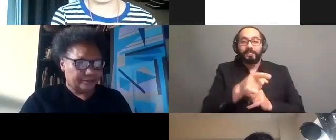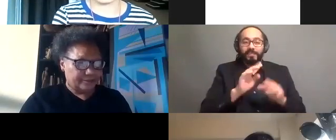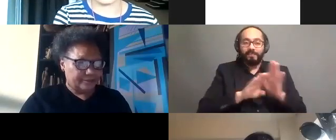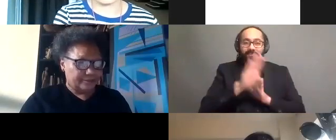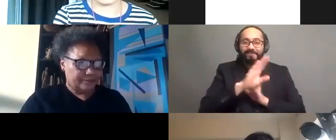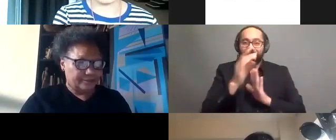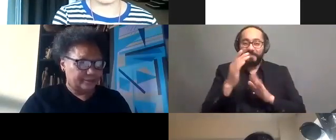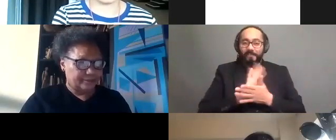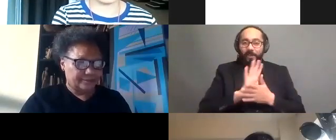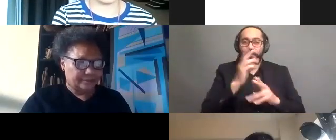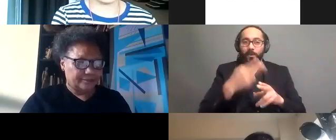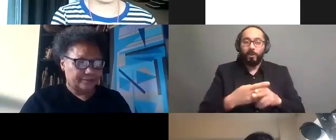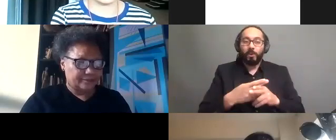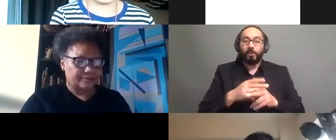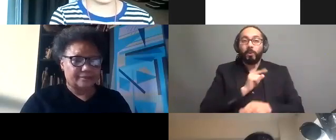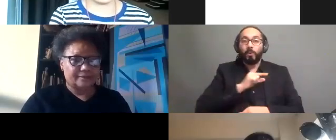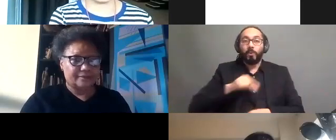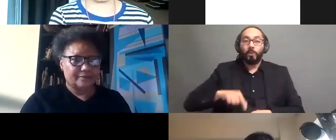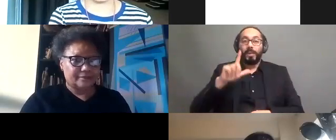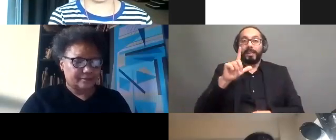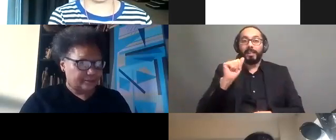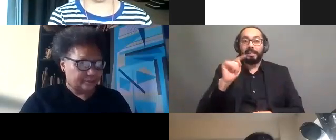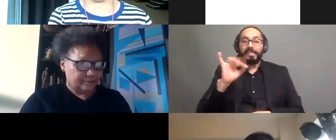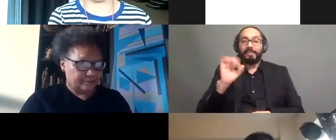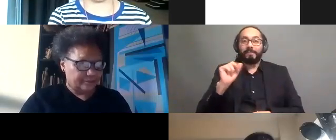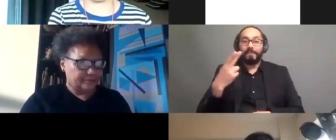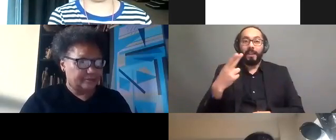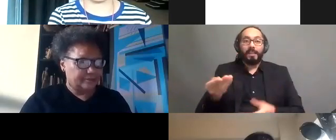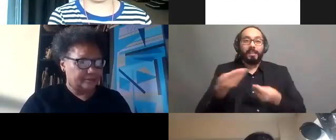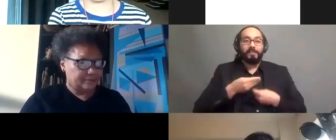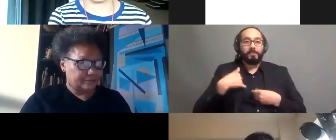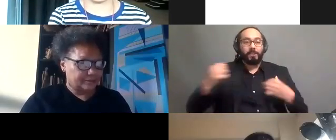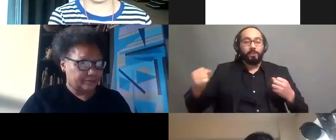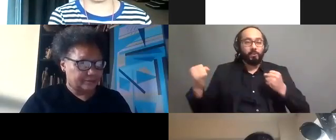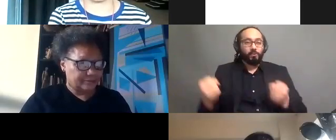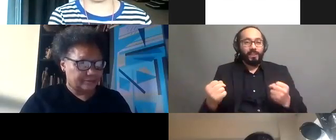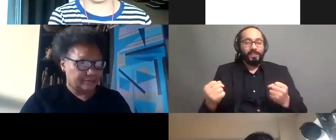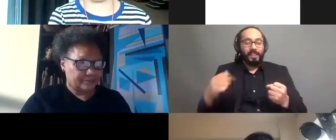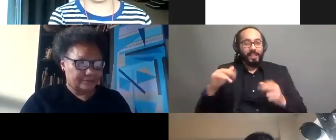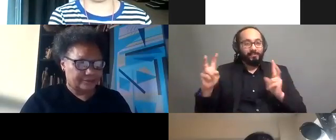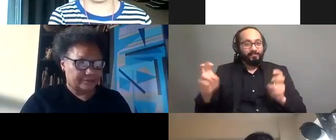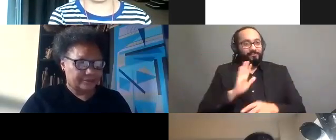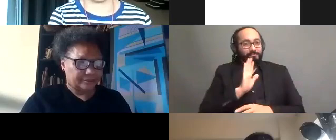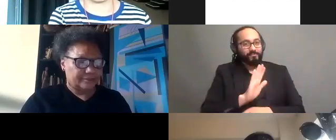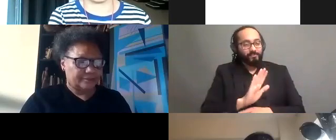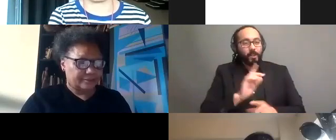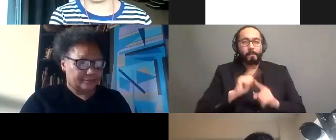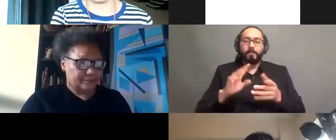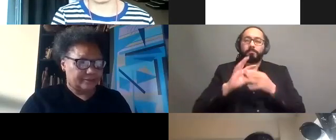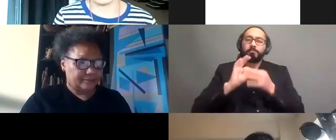piece centers around a woman's struggle with her identity and her expectations of being disregarded and ignored by the medical